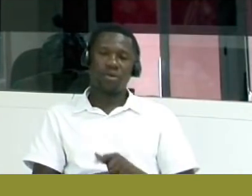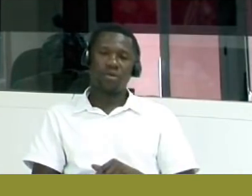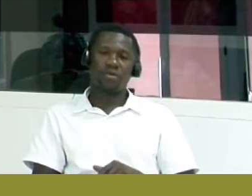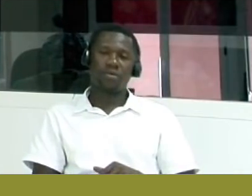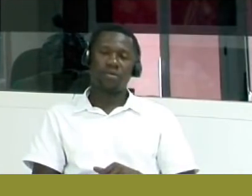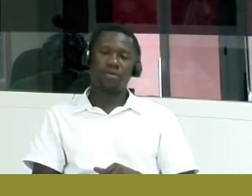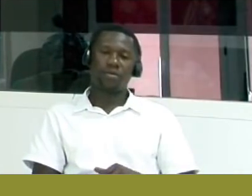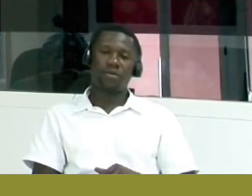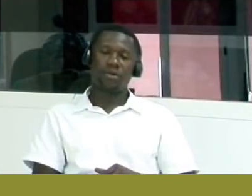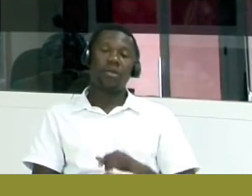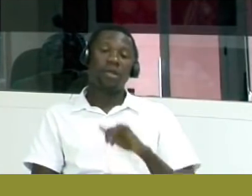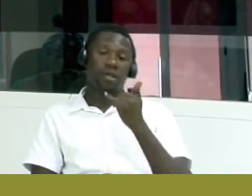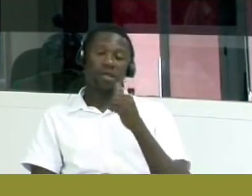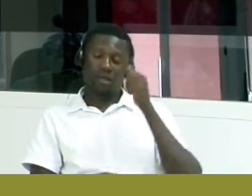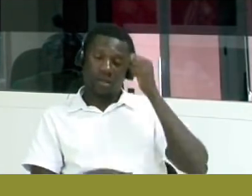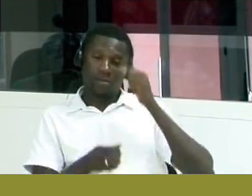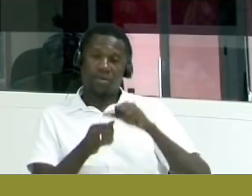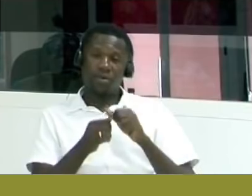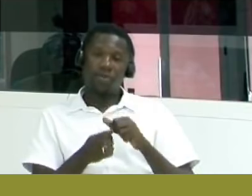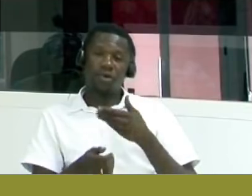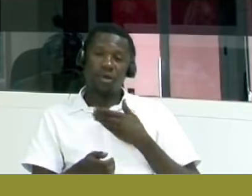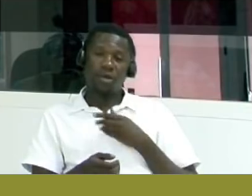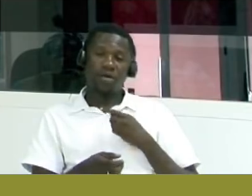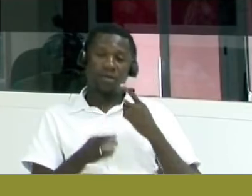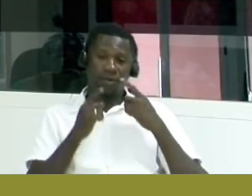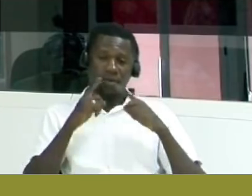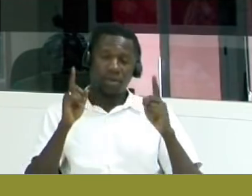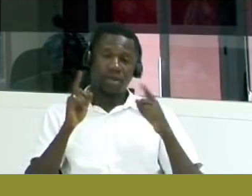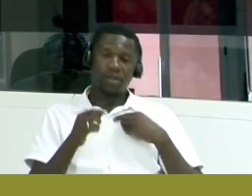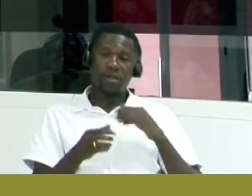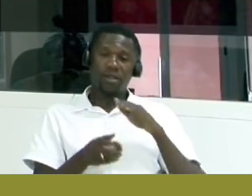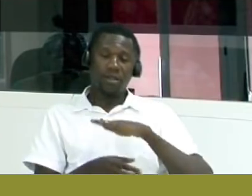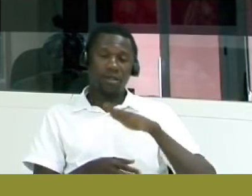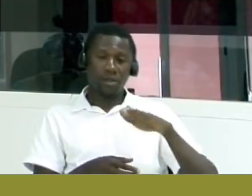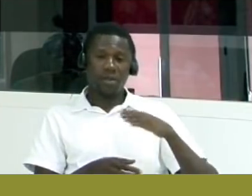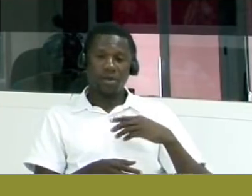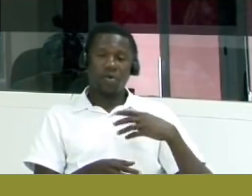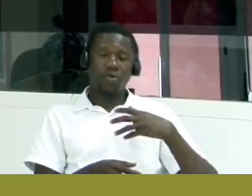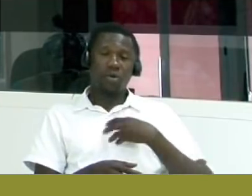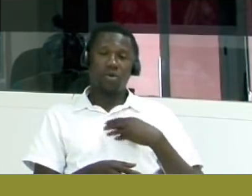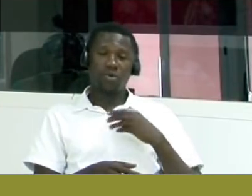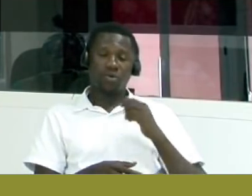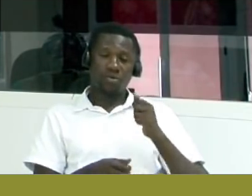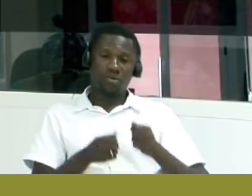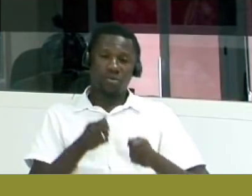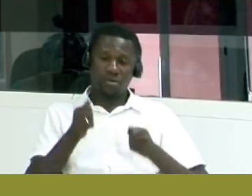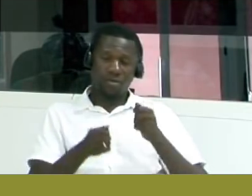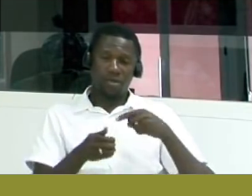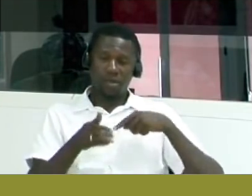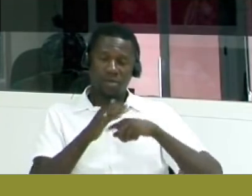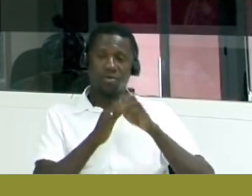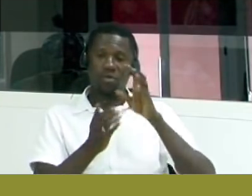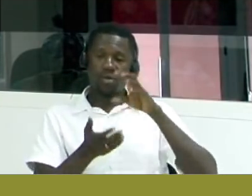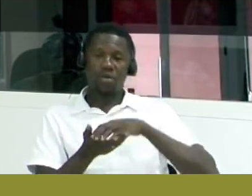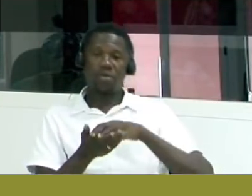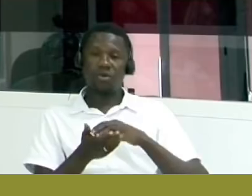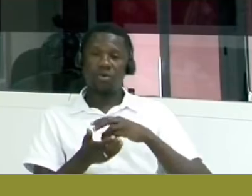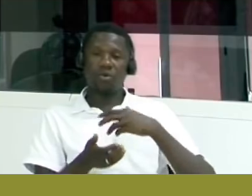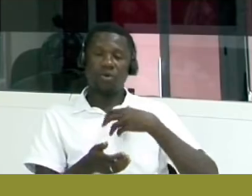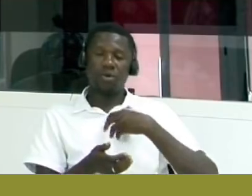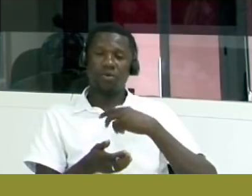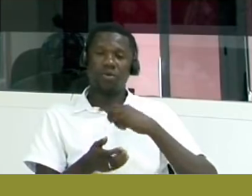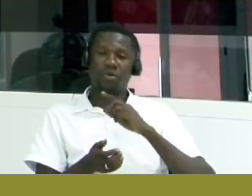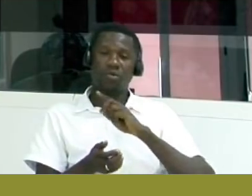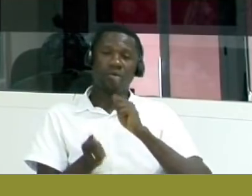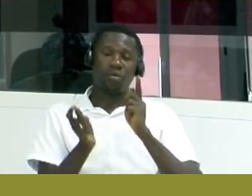remember we had further information that the children wanted to march into Banjul to go and see the vice president. I